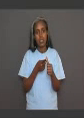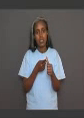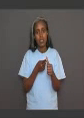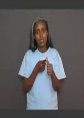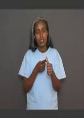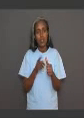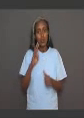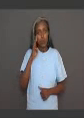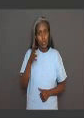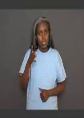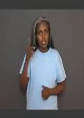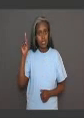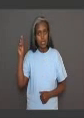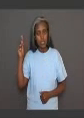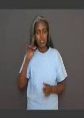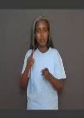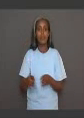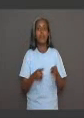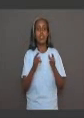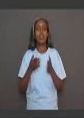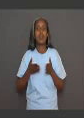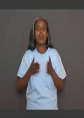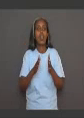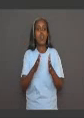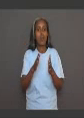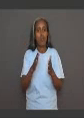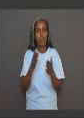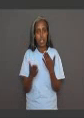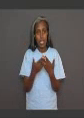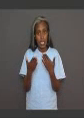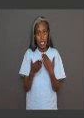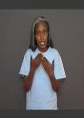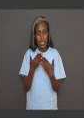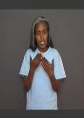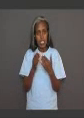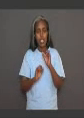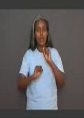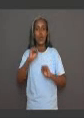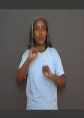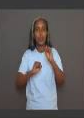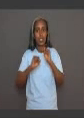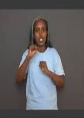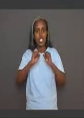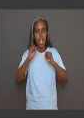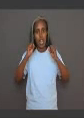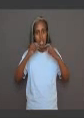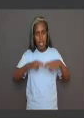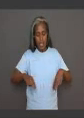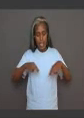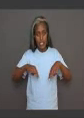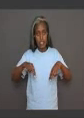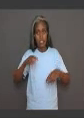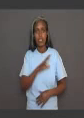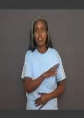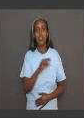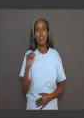will this method allow for easy computational analysis